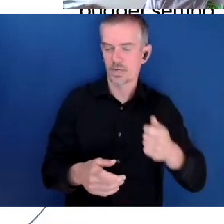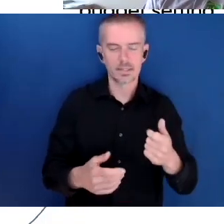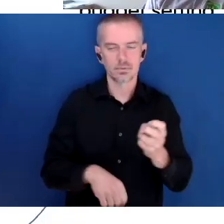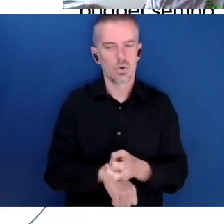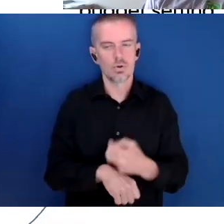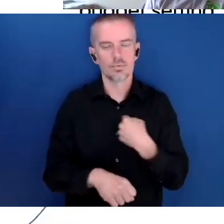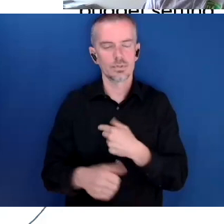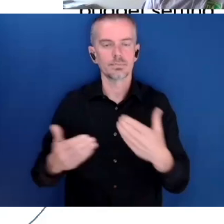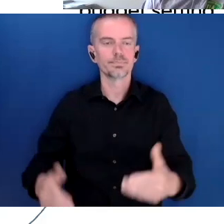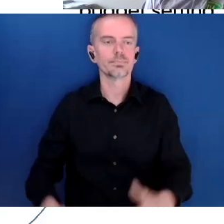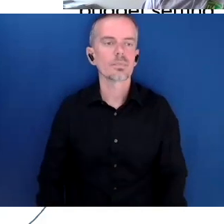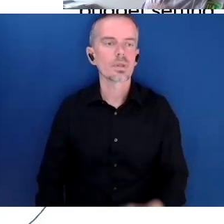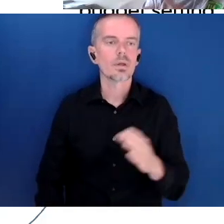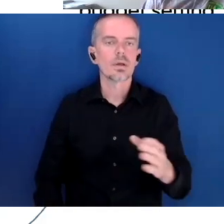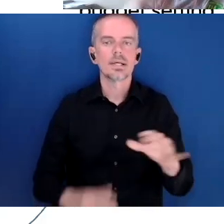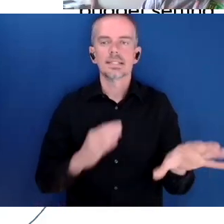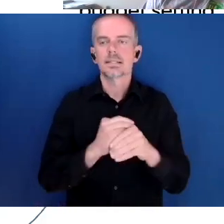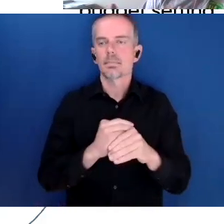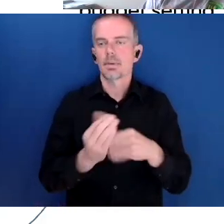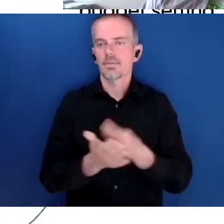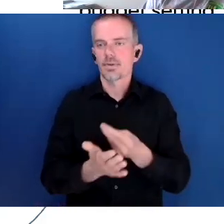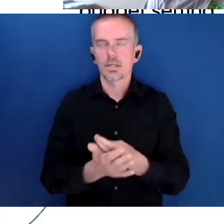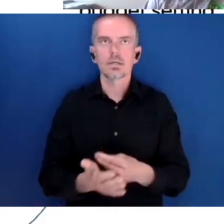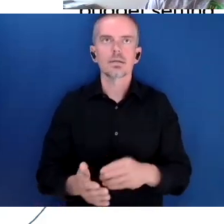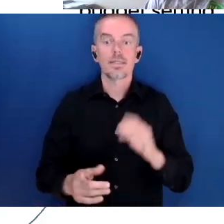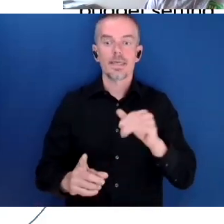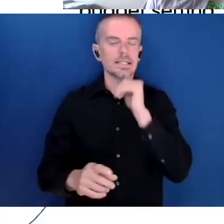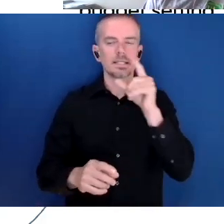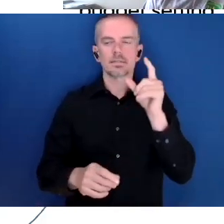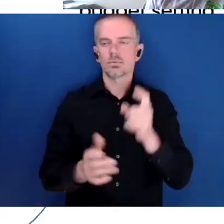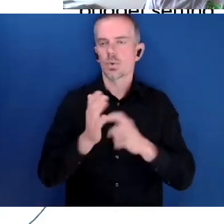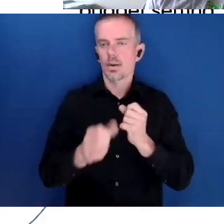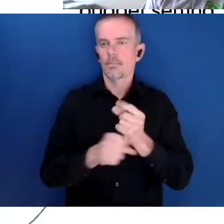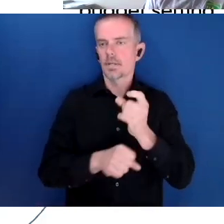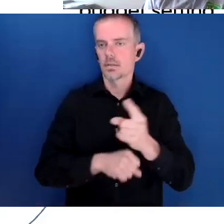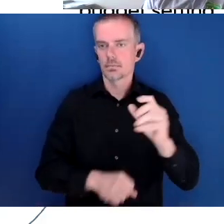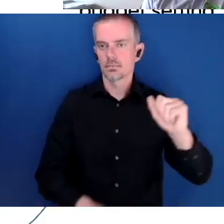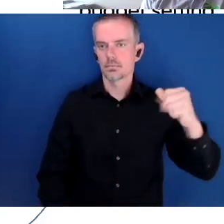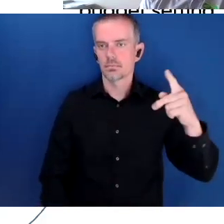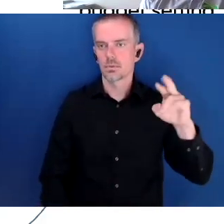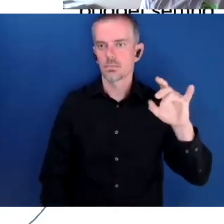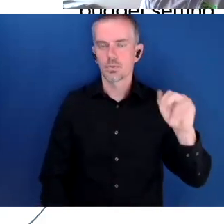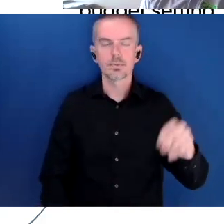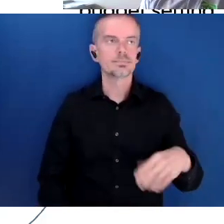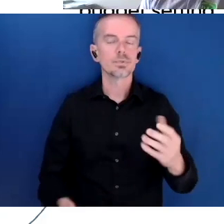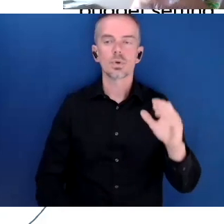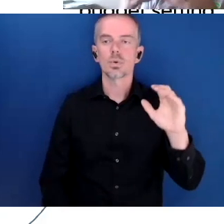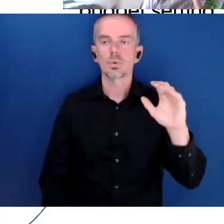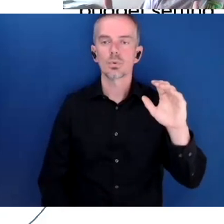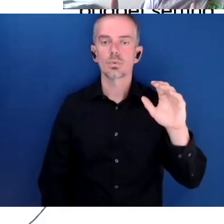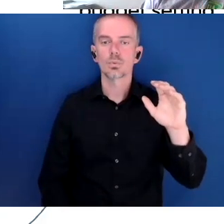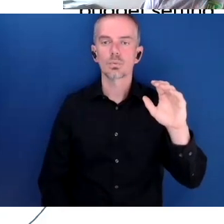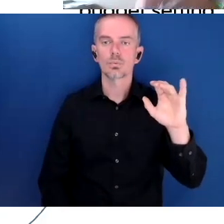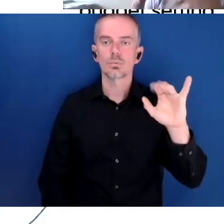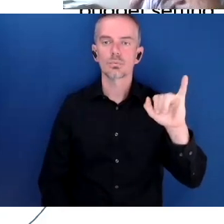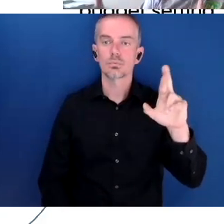source of funding. And a lot of that doesn't require an annual appropriation each year. So for instance, Inflation Reduction Act funding, that